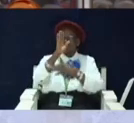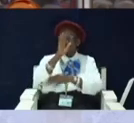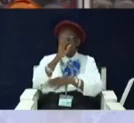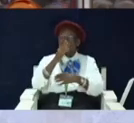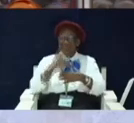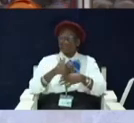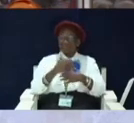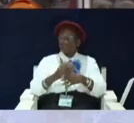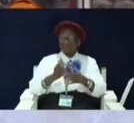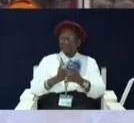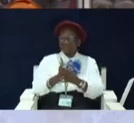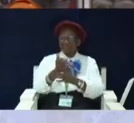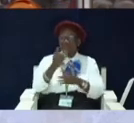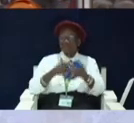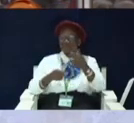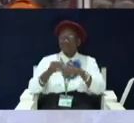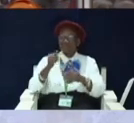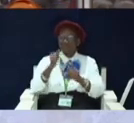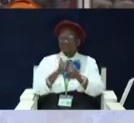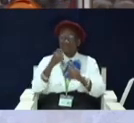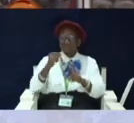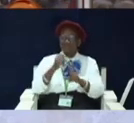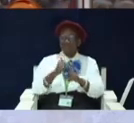Breakthrough comes through the word of God.